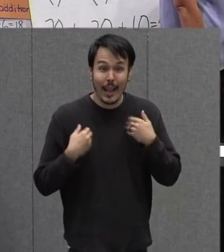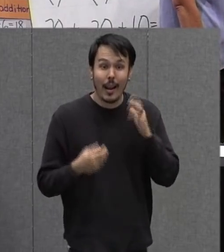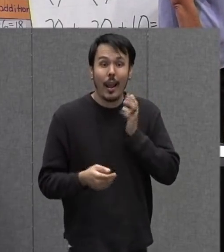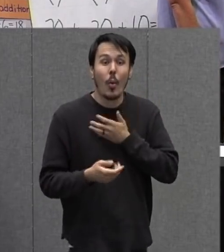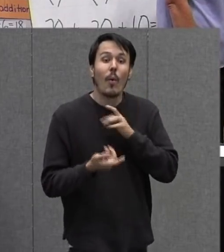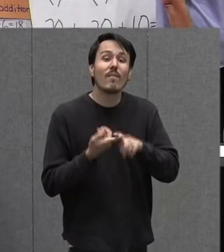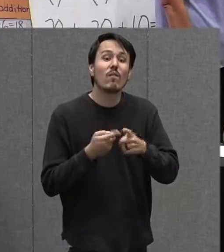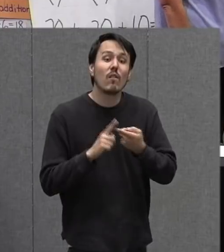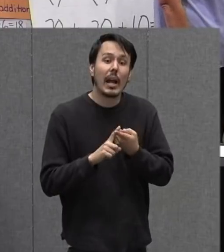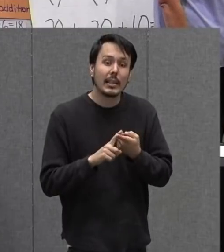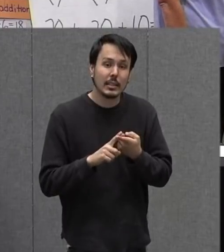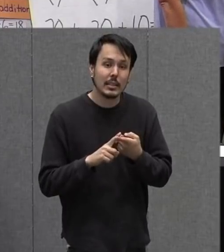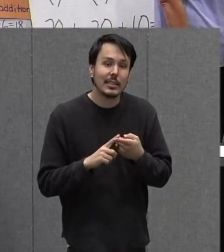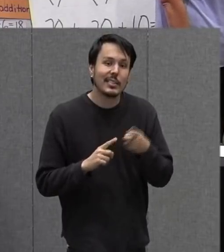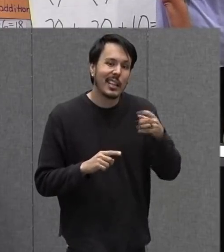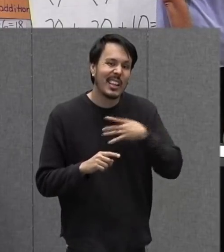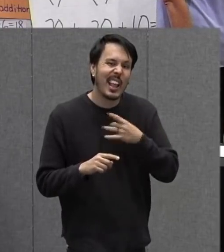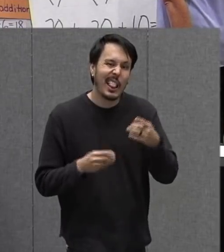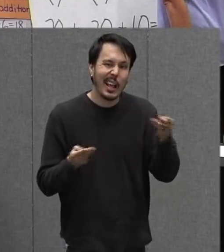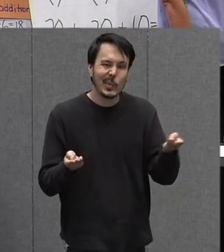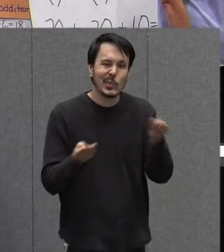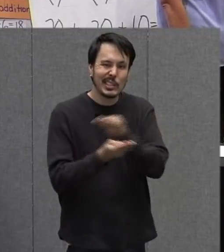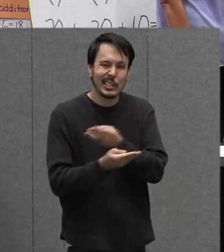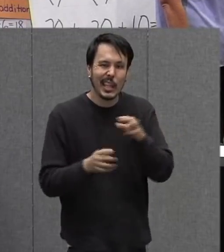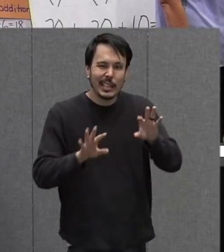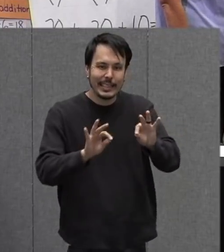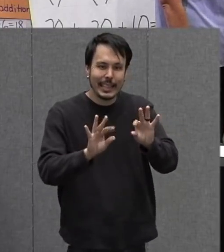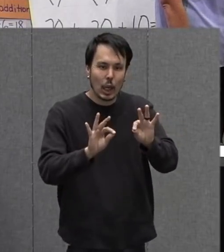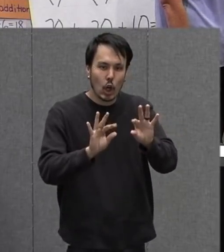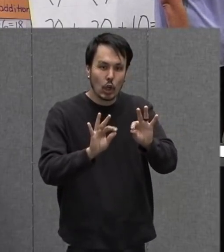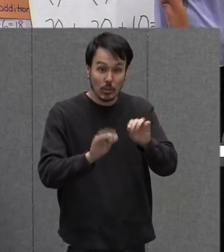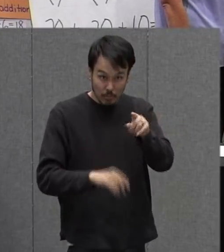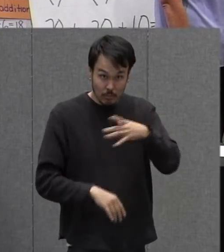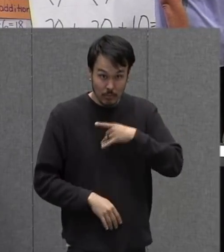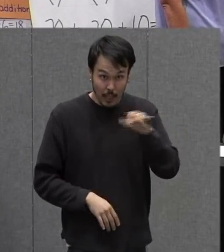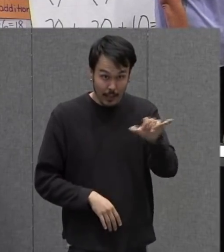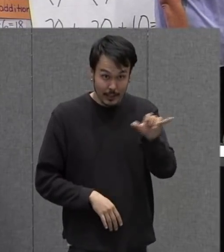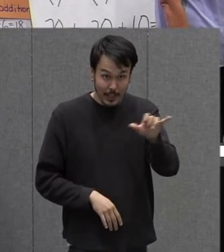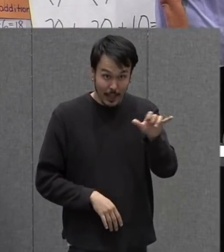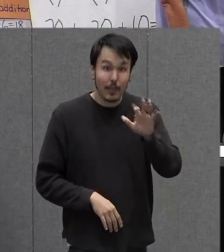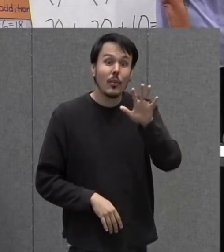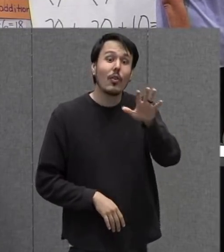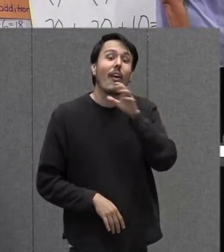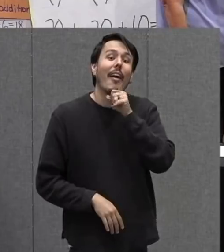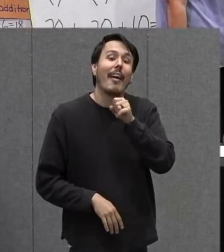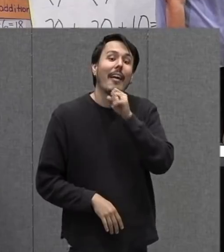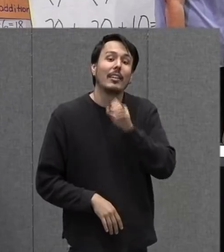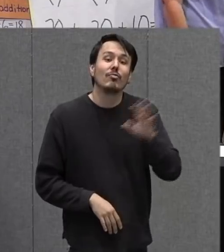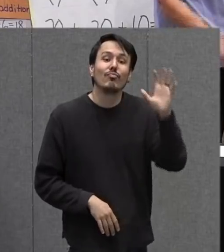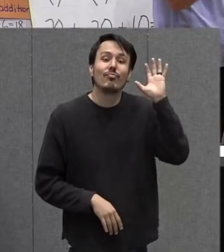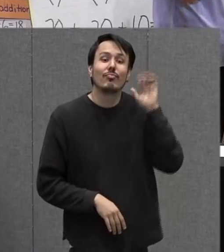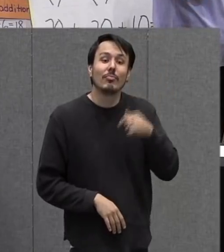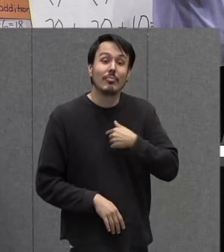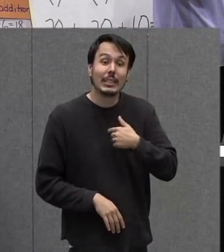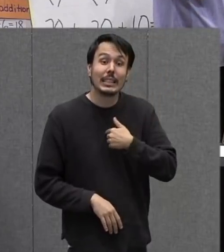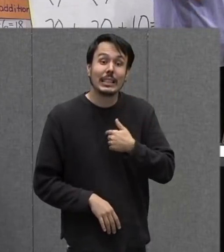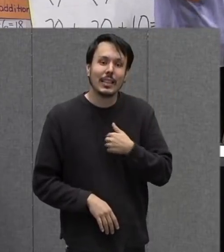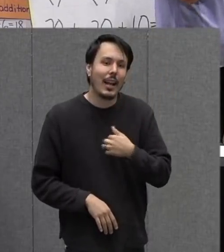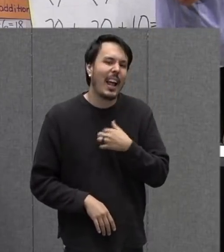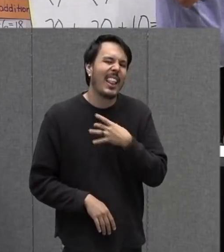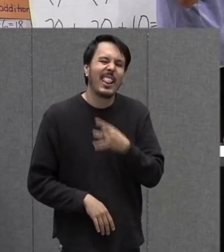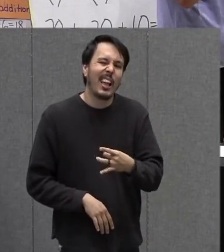your class like to exchange stickers. Do you guys like to do that? I know at your age, I love to do it, especially the